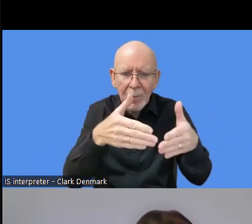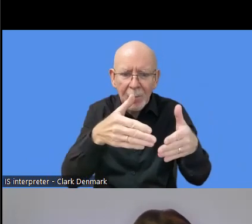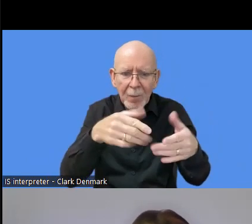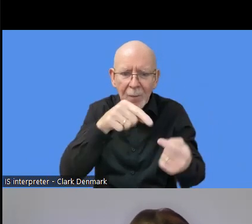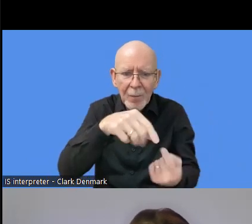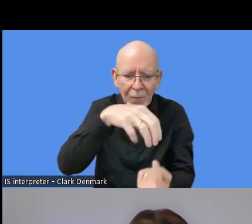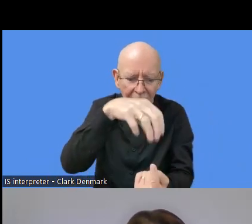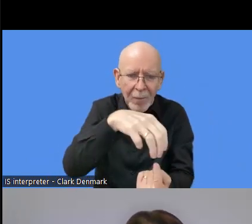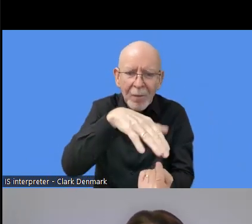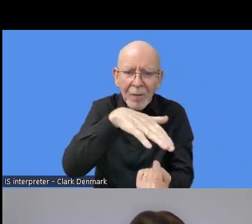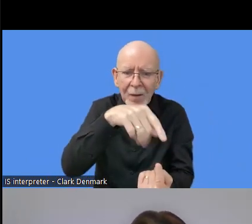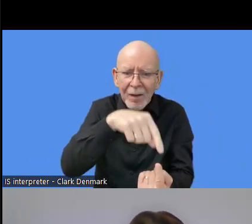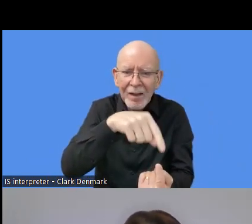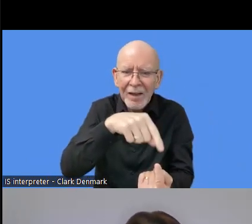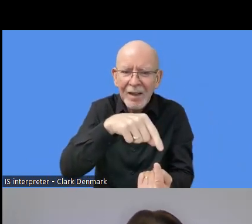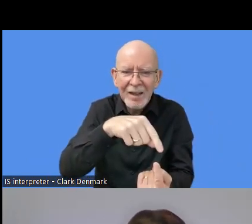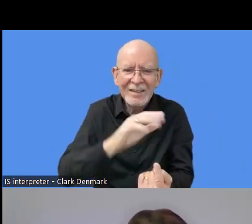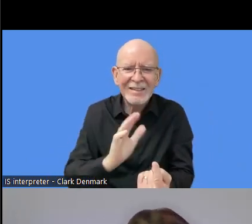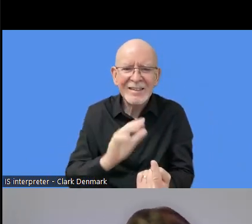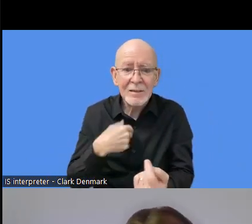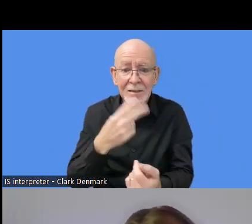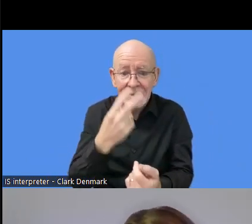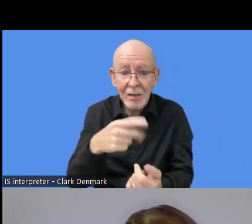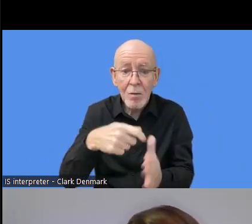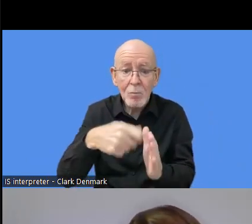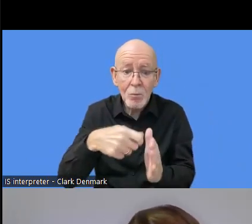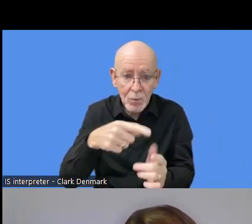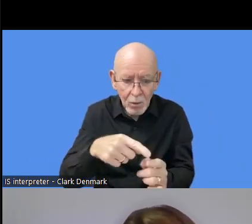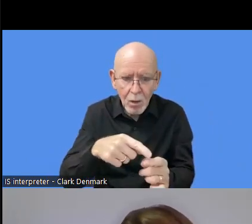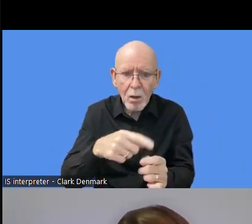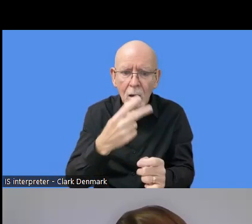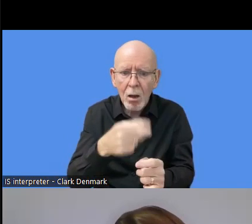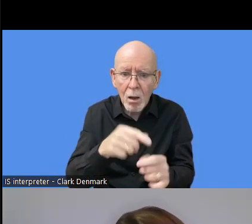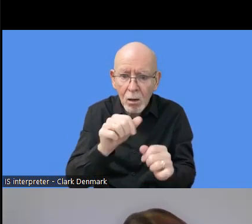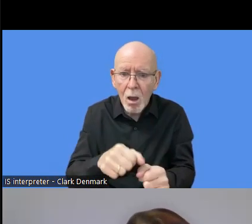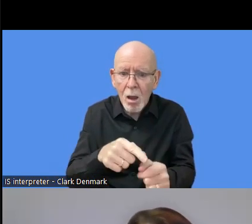country, in another region, but scaled also in another sector, for example.